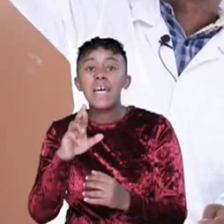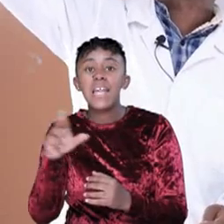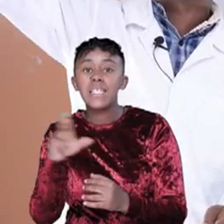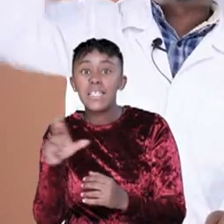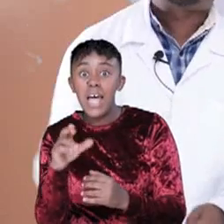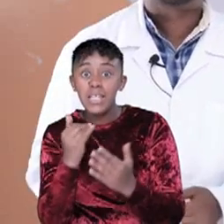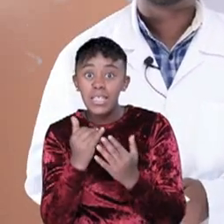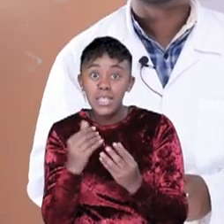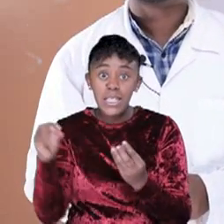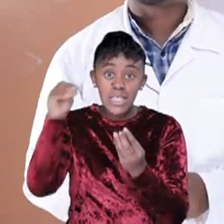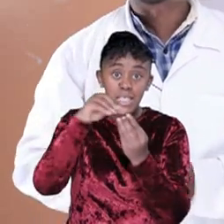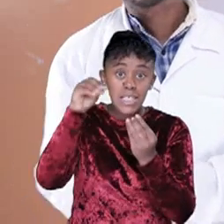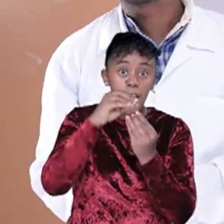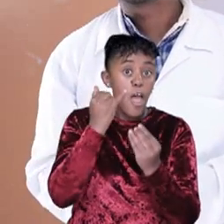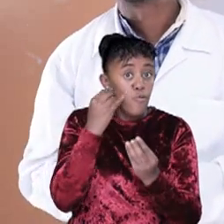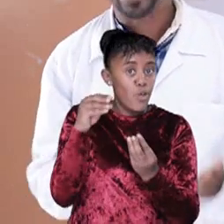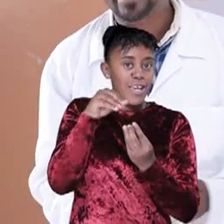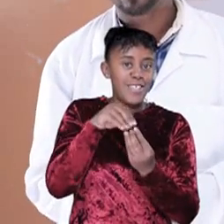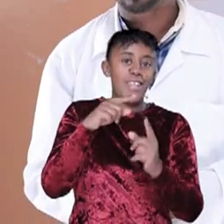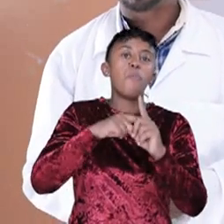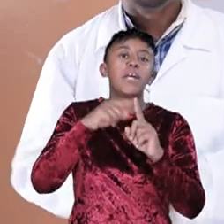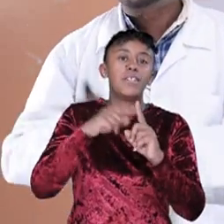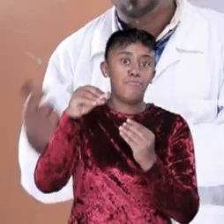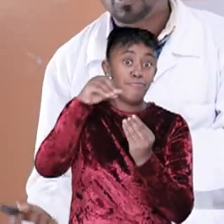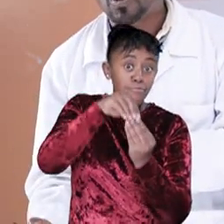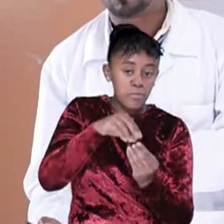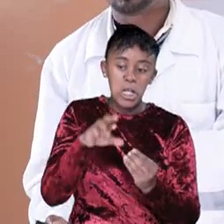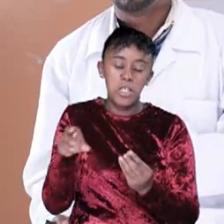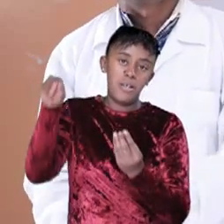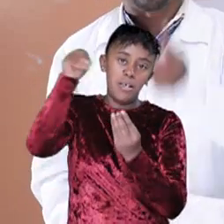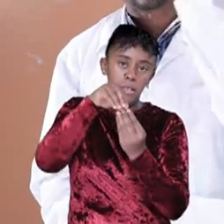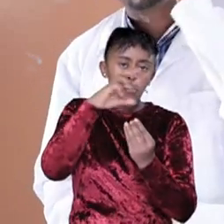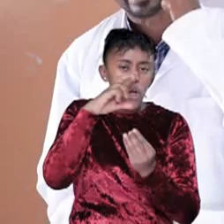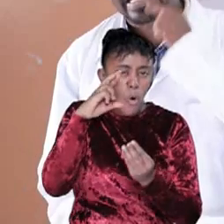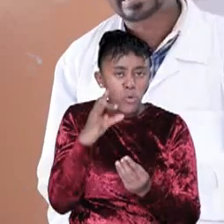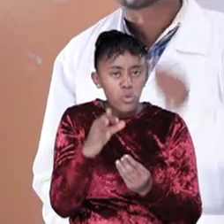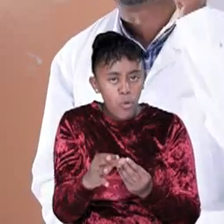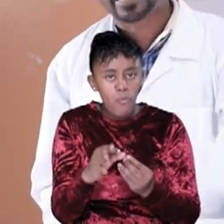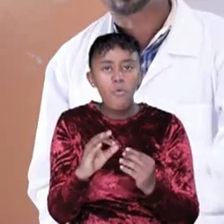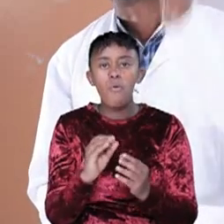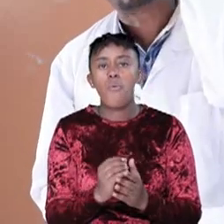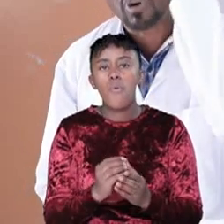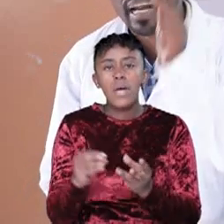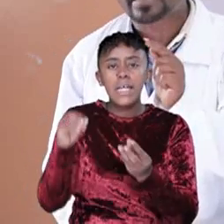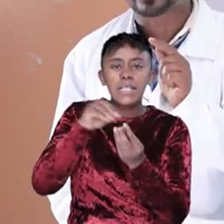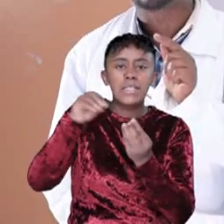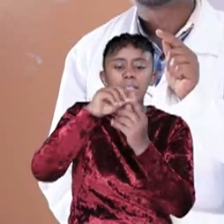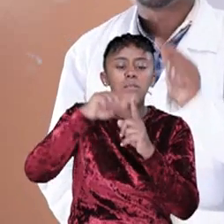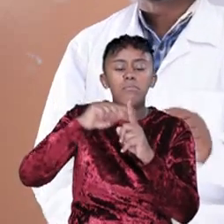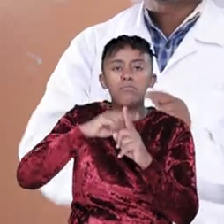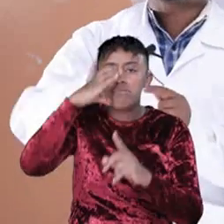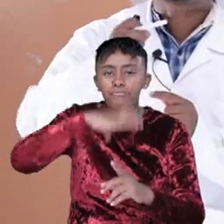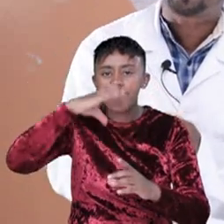increase the temperature. Student, why? Because of while we increase the temperature of